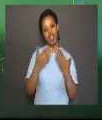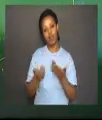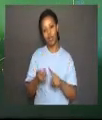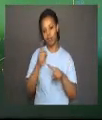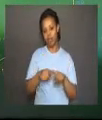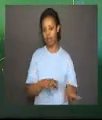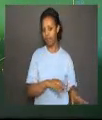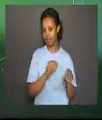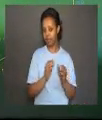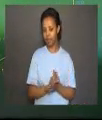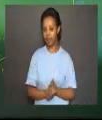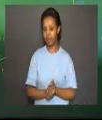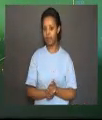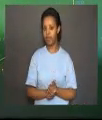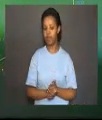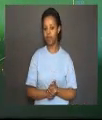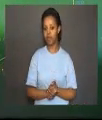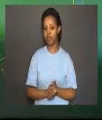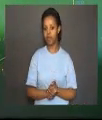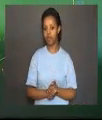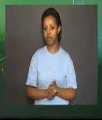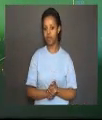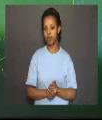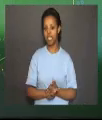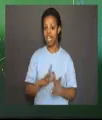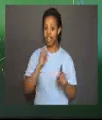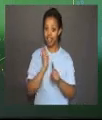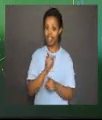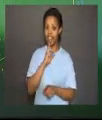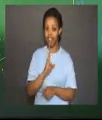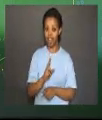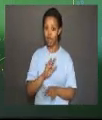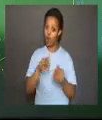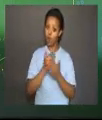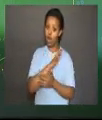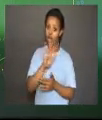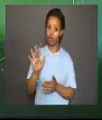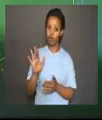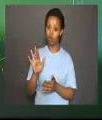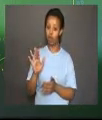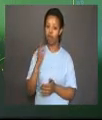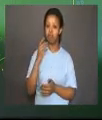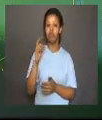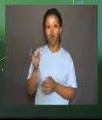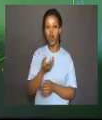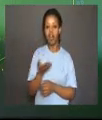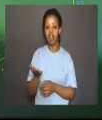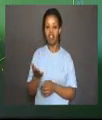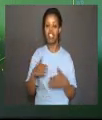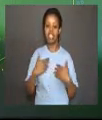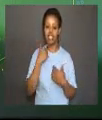Welcome back, students. I am sure everyone had some